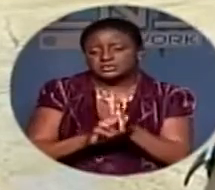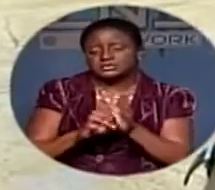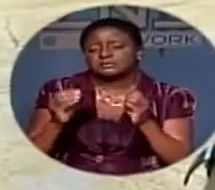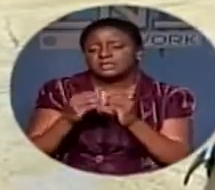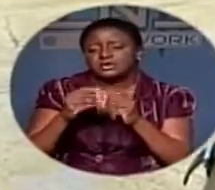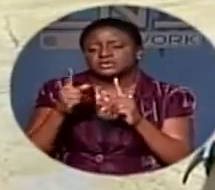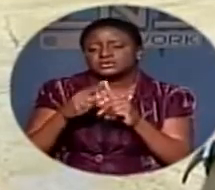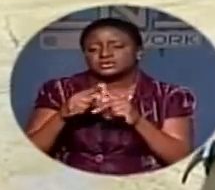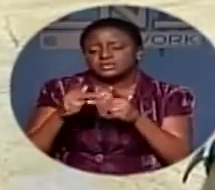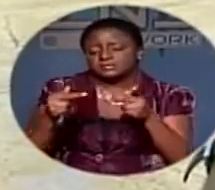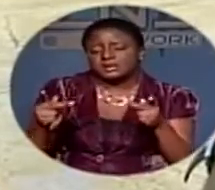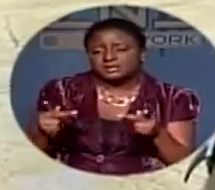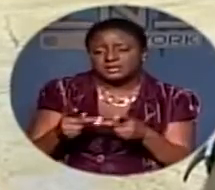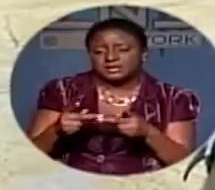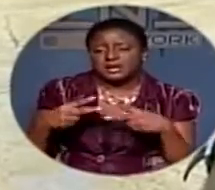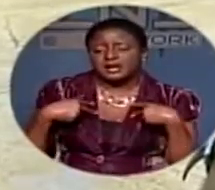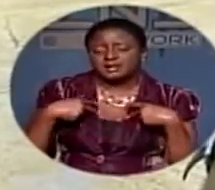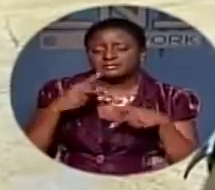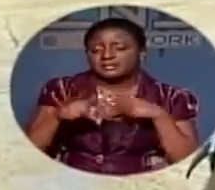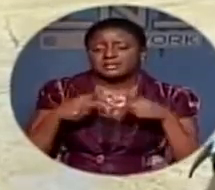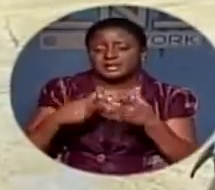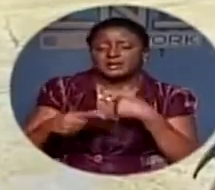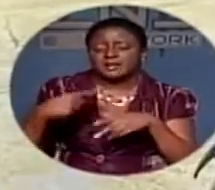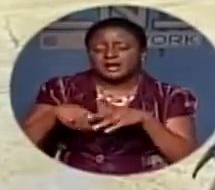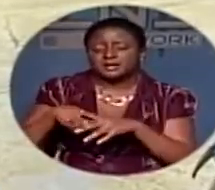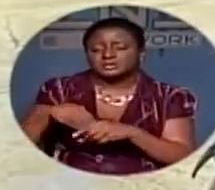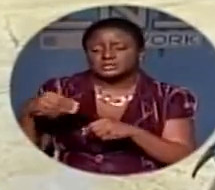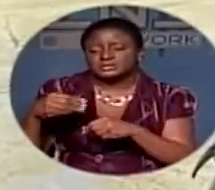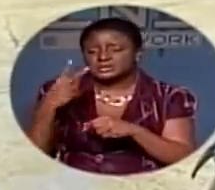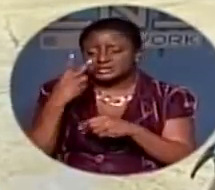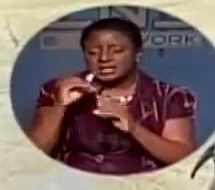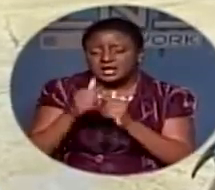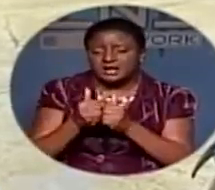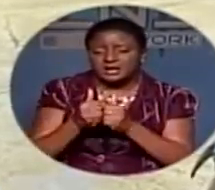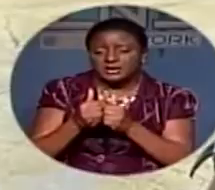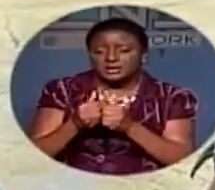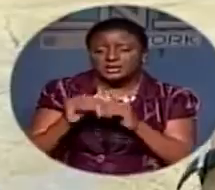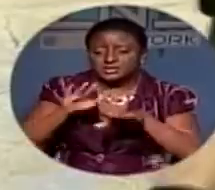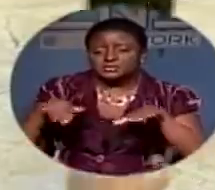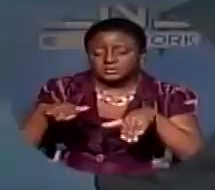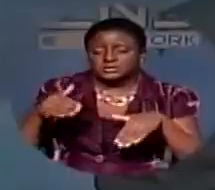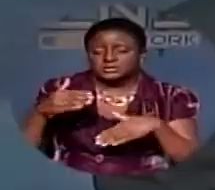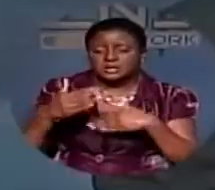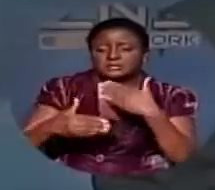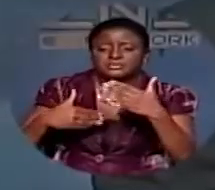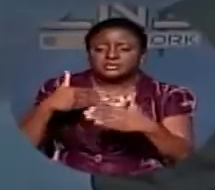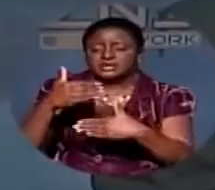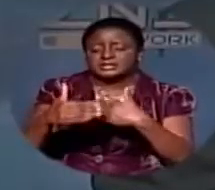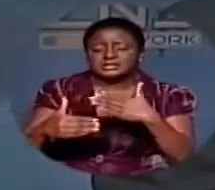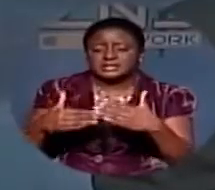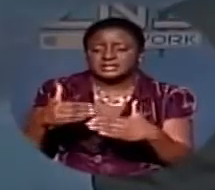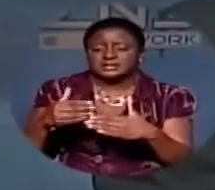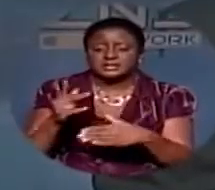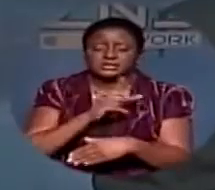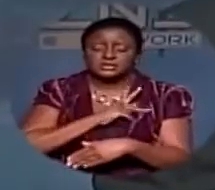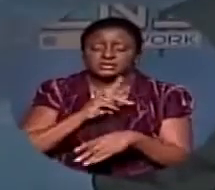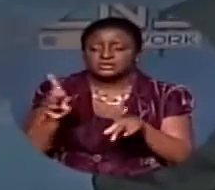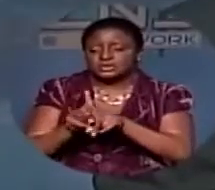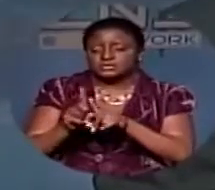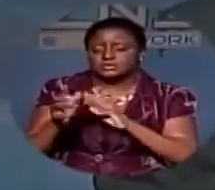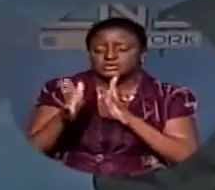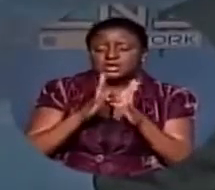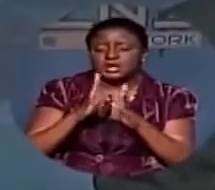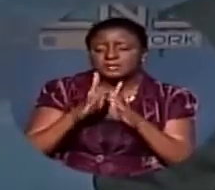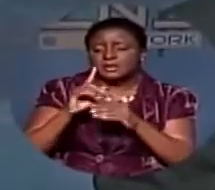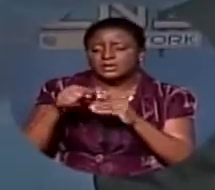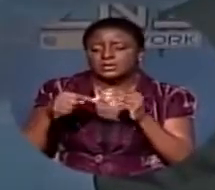see what it's all about and see how well our swimmers are progressing through all the different ranks internationally. Now, Knowles also talked a bit about